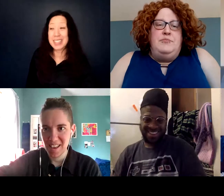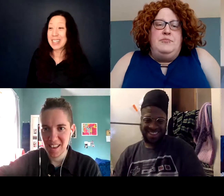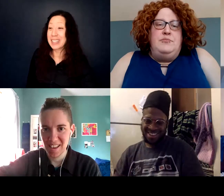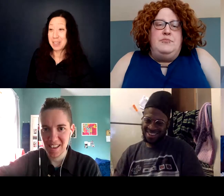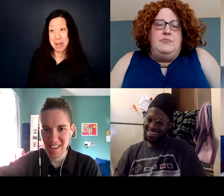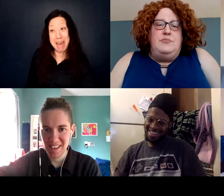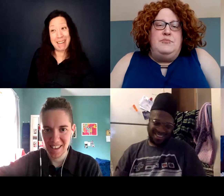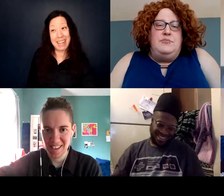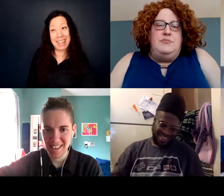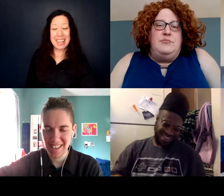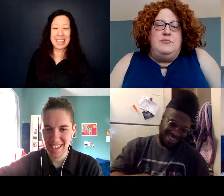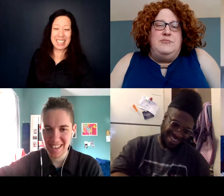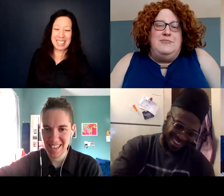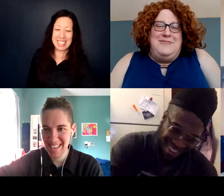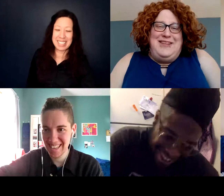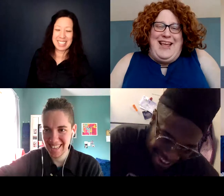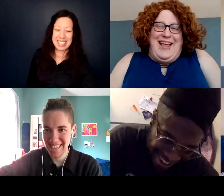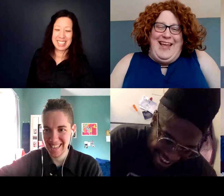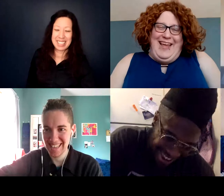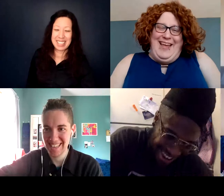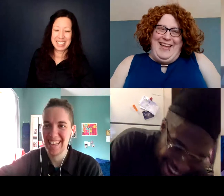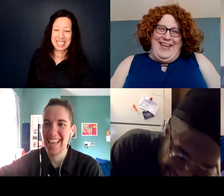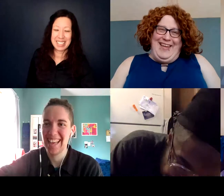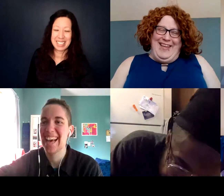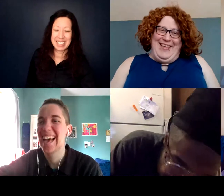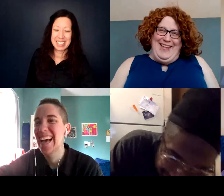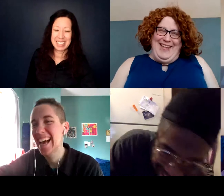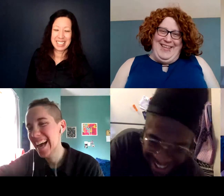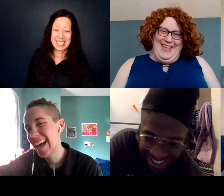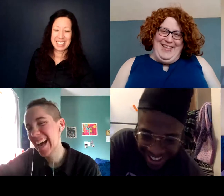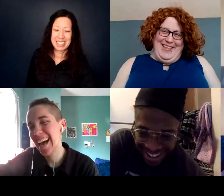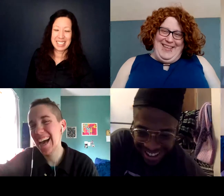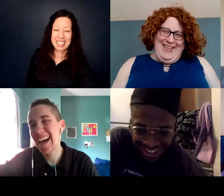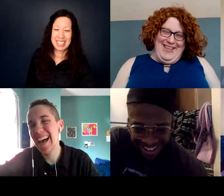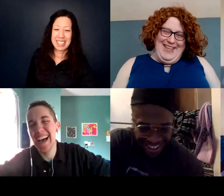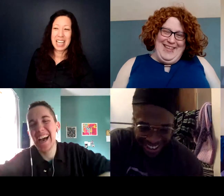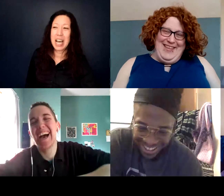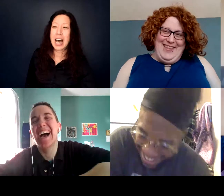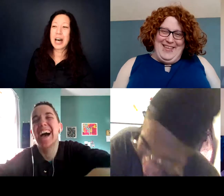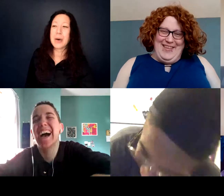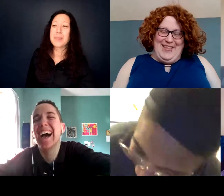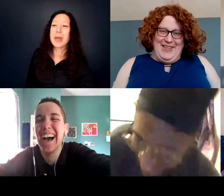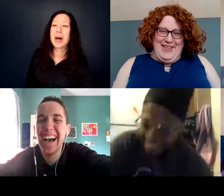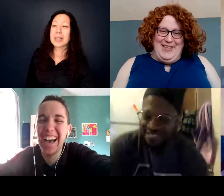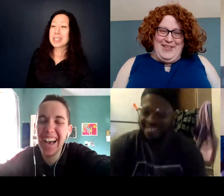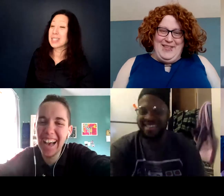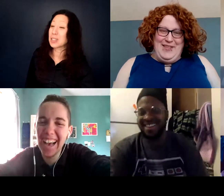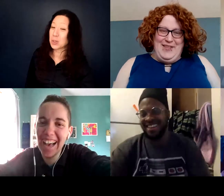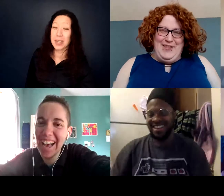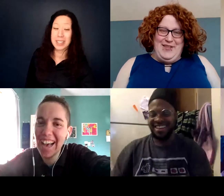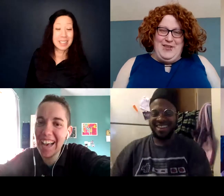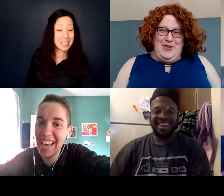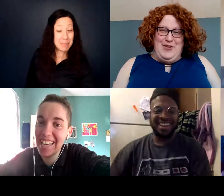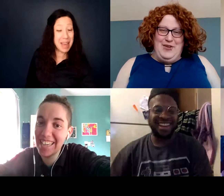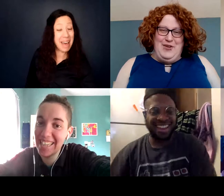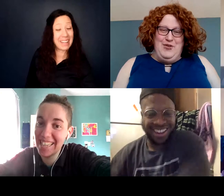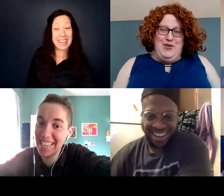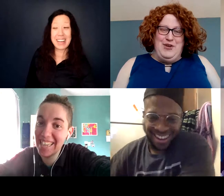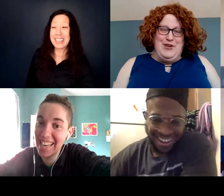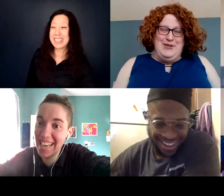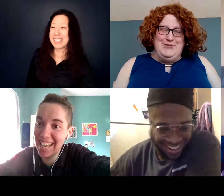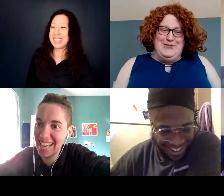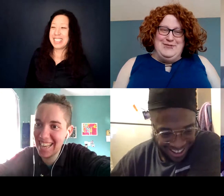Sure, you know, you're bad. What? Hunt just said, short,